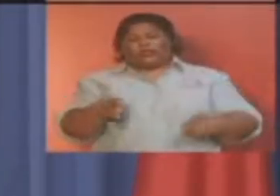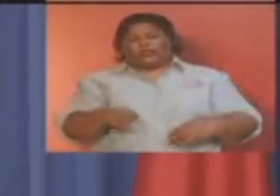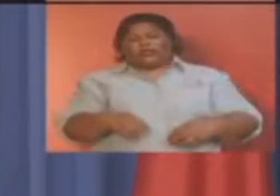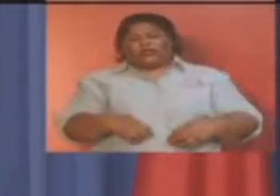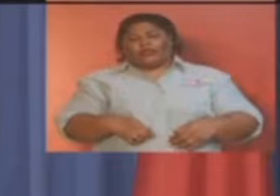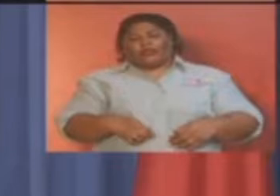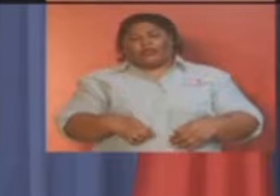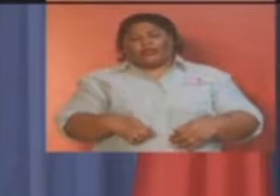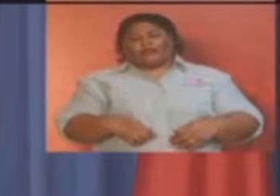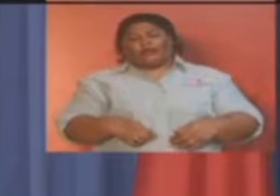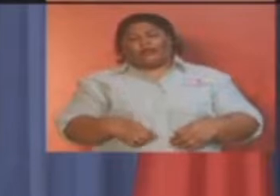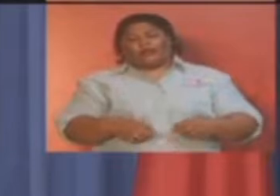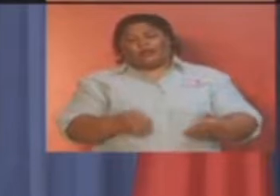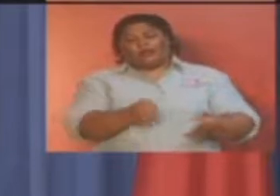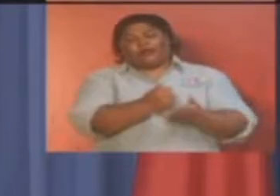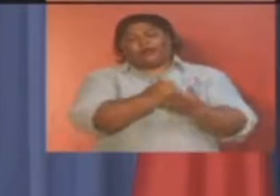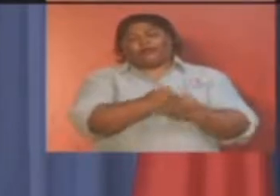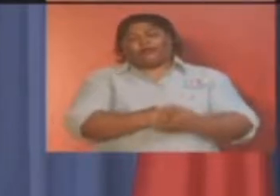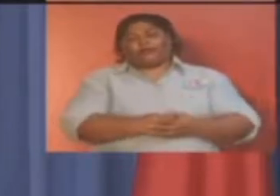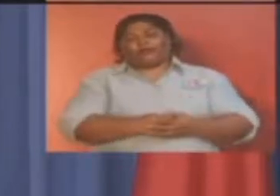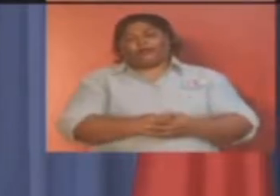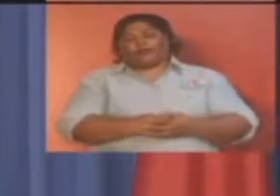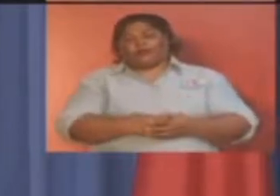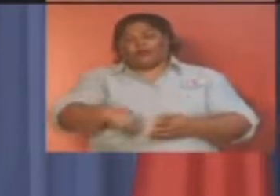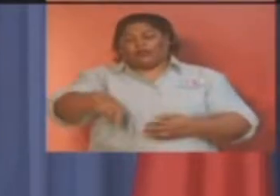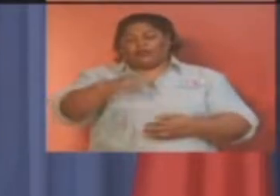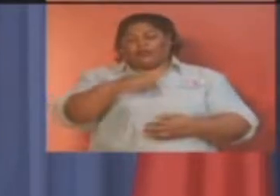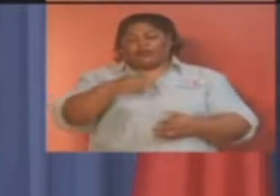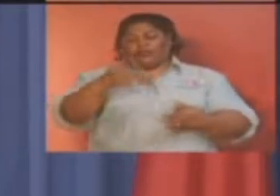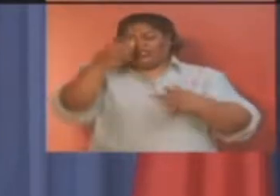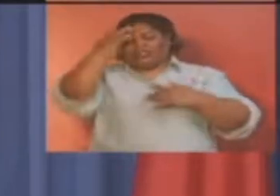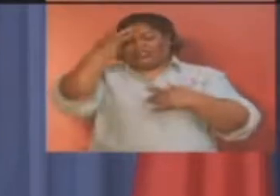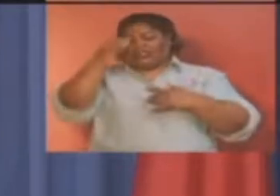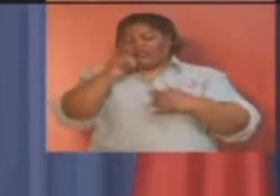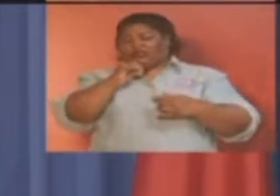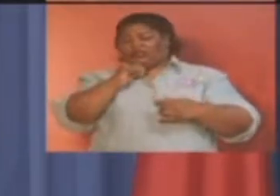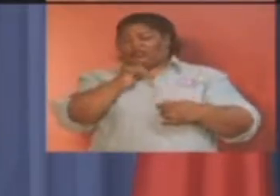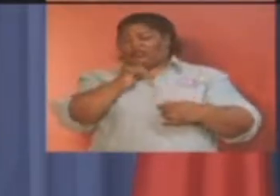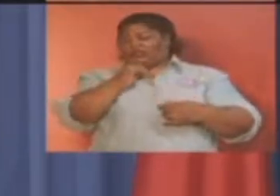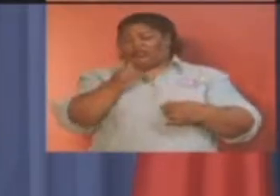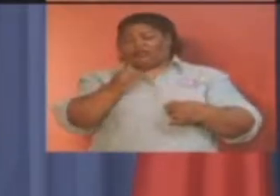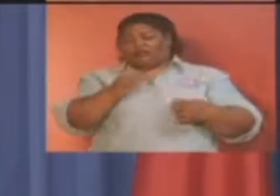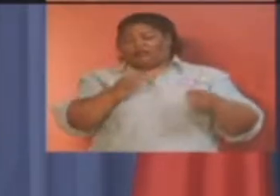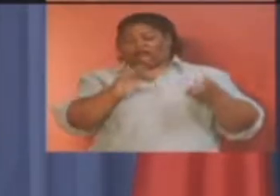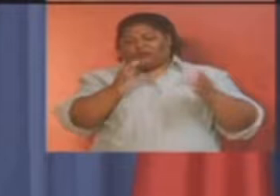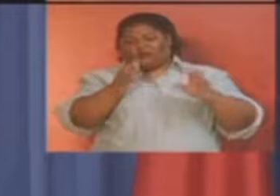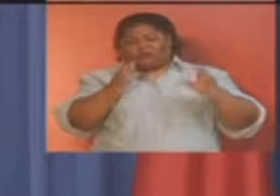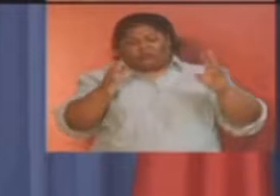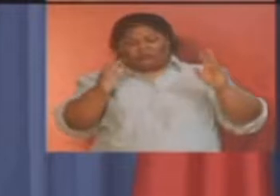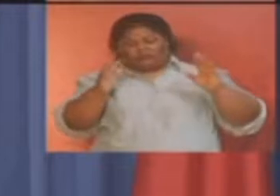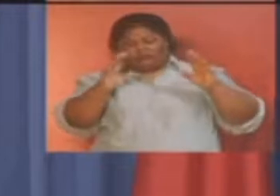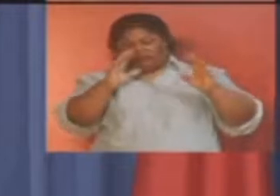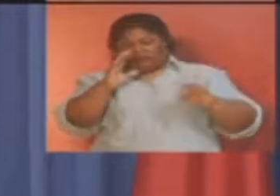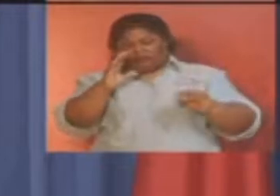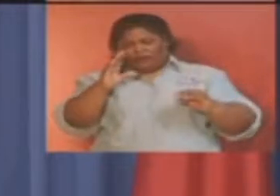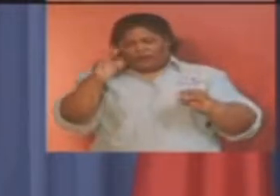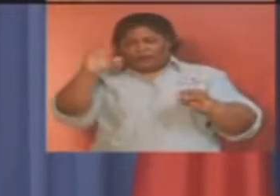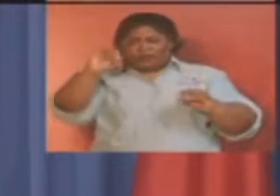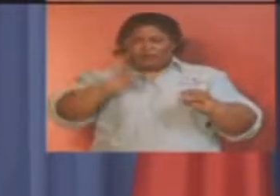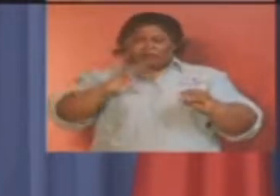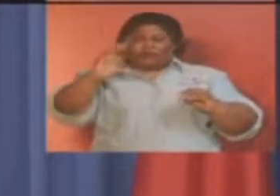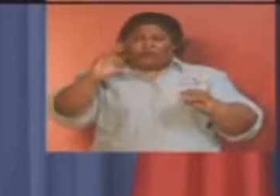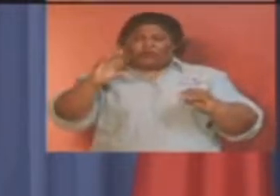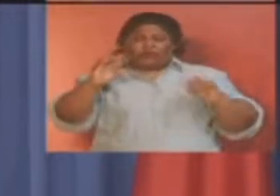sick patients to go into situations where they can be managed, but not without your